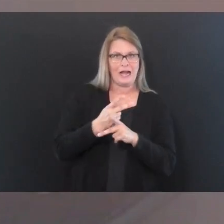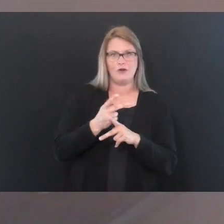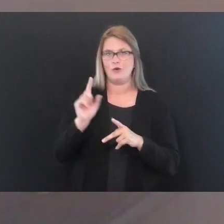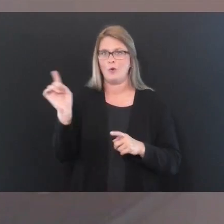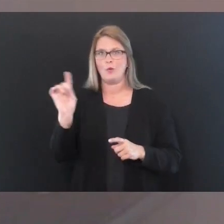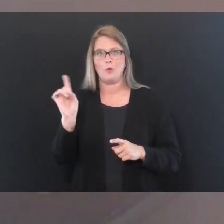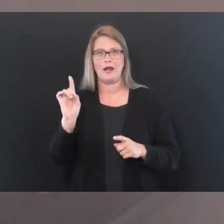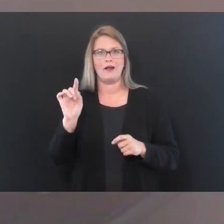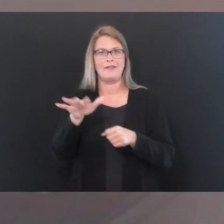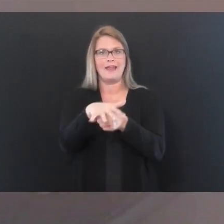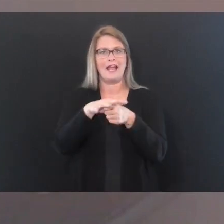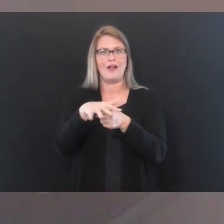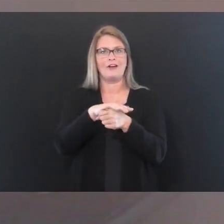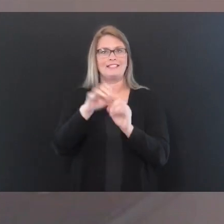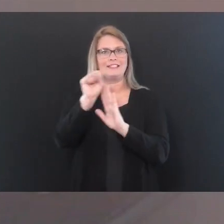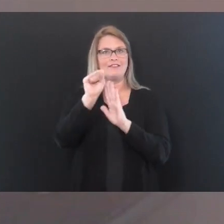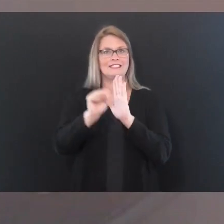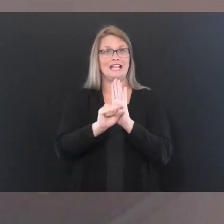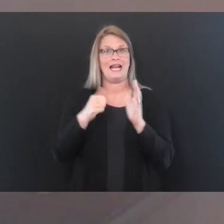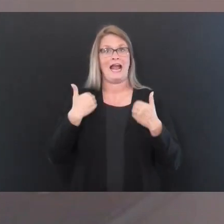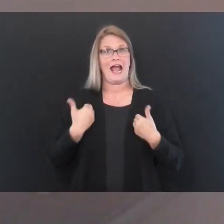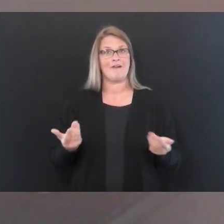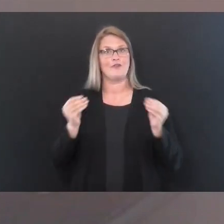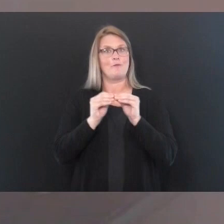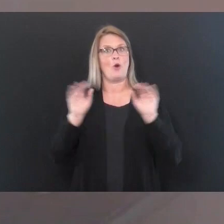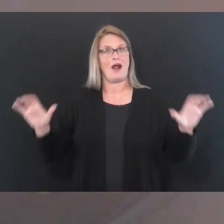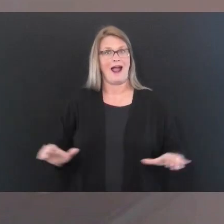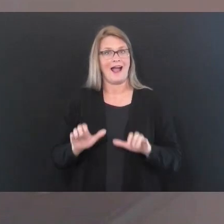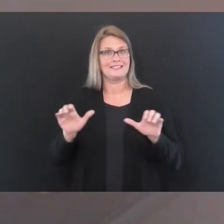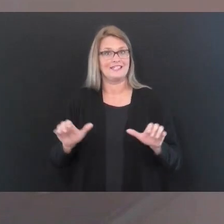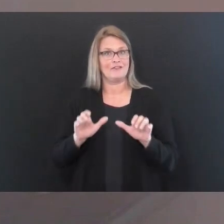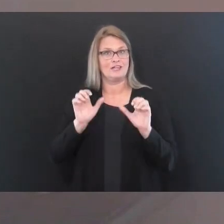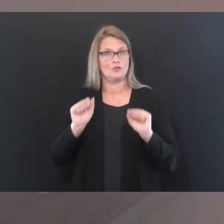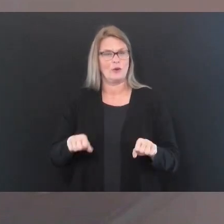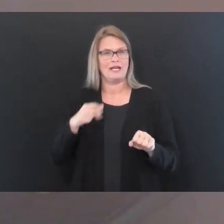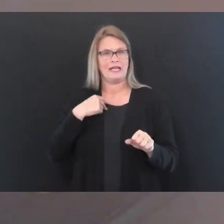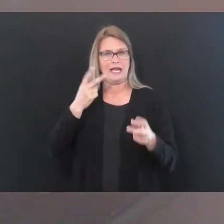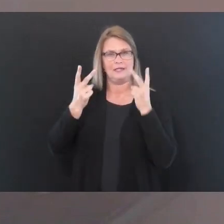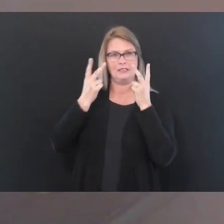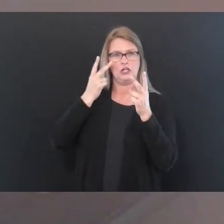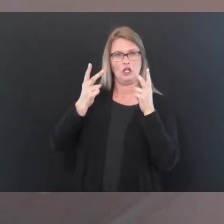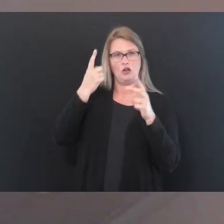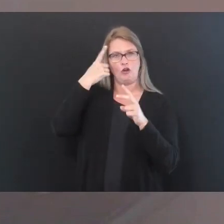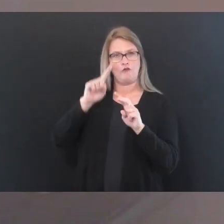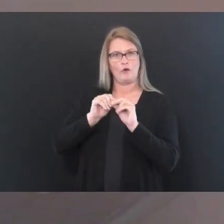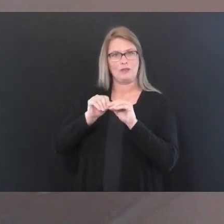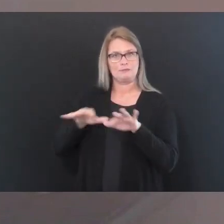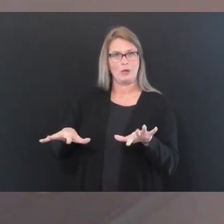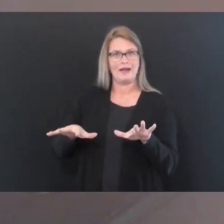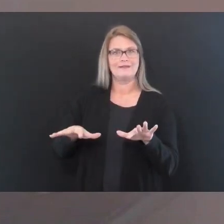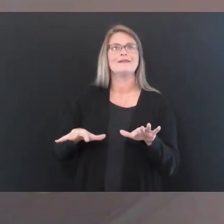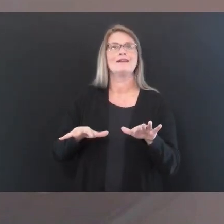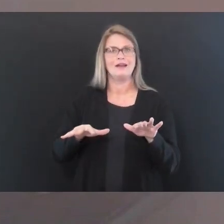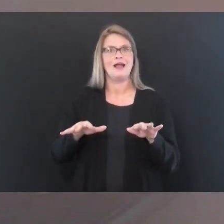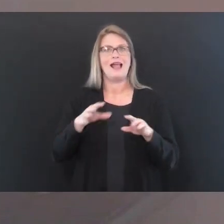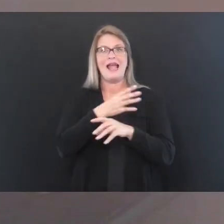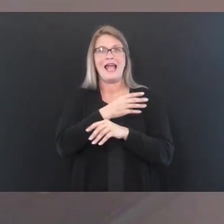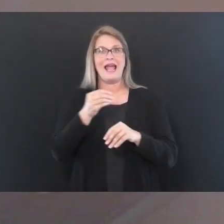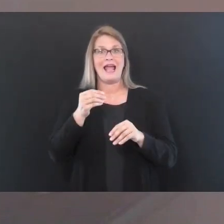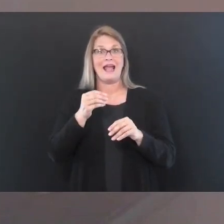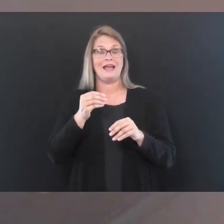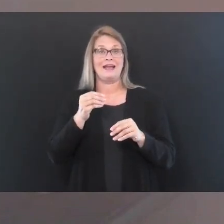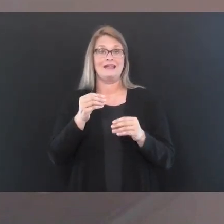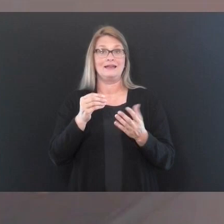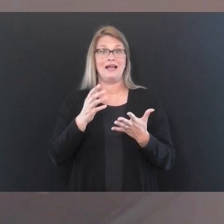of the state that have more activity so that we can look for asymptomatic spread, and then also have a strategy for antibody